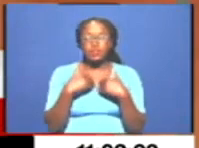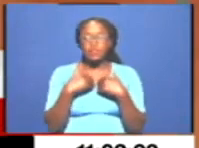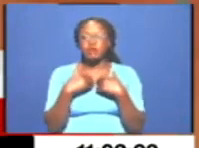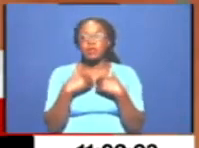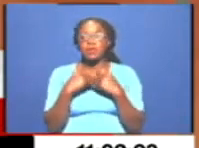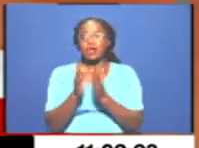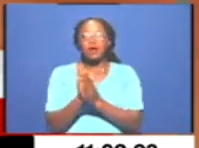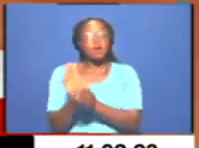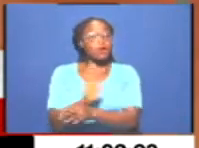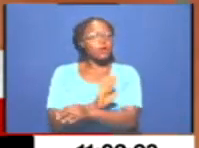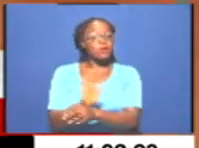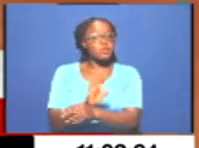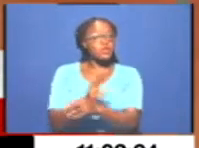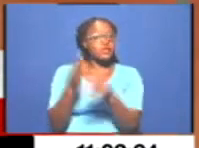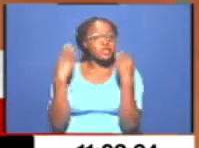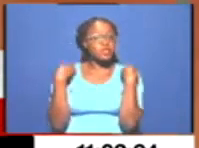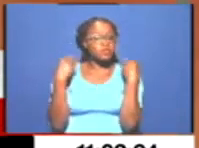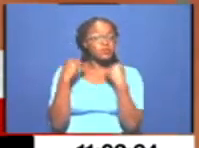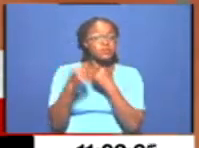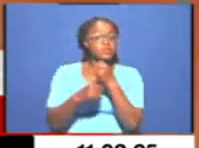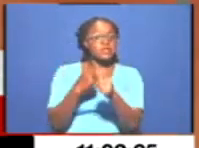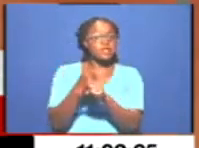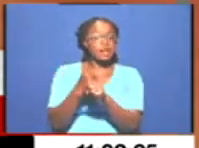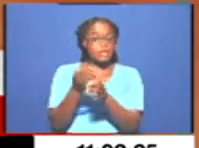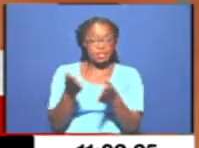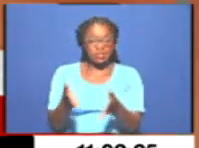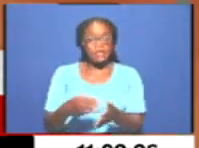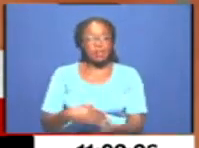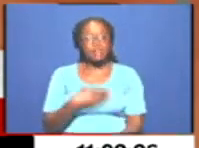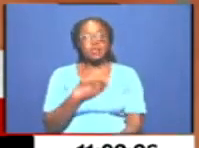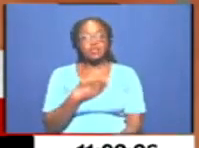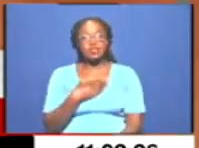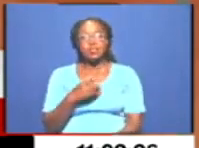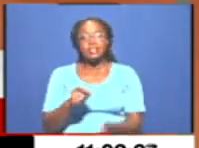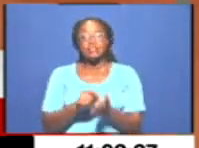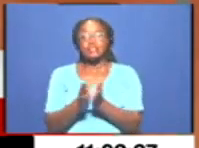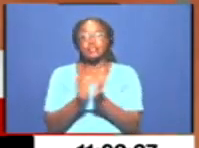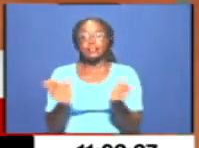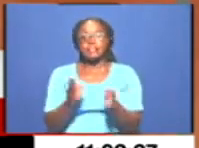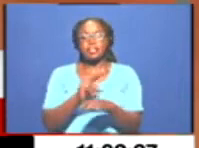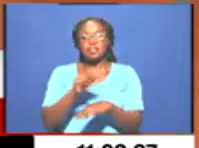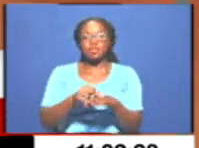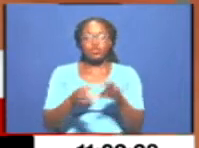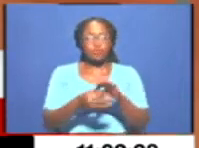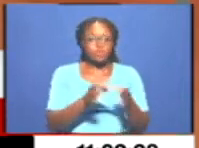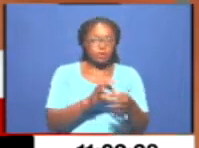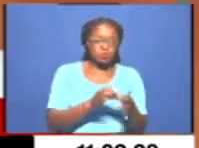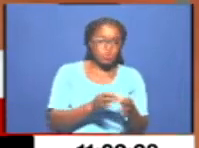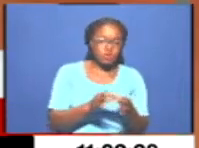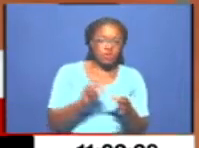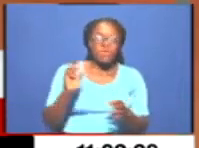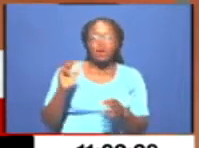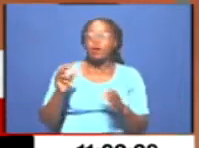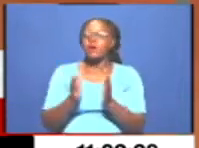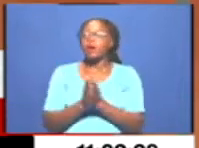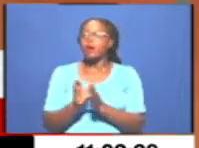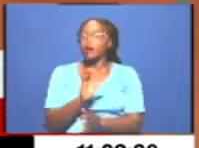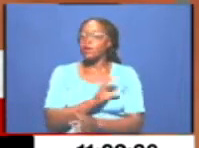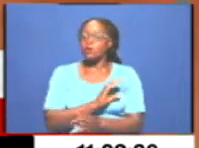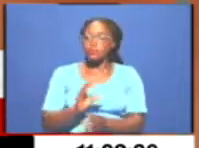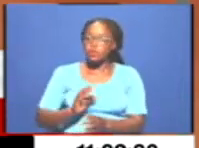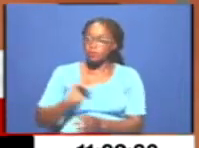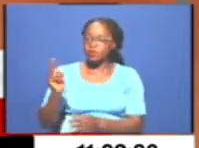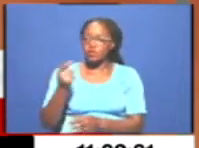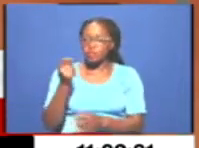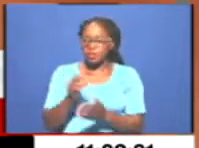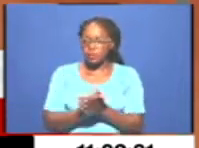sporting year. And in studio with us is the Secretary General of the National Olympic Committee of Kenya, Francis Mutuku. And as we get into these,